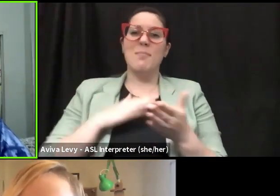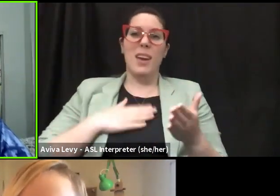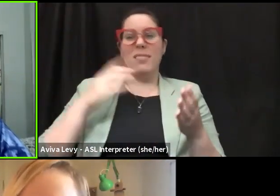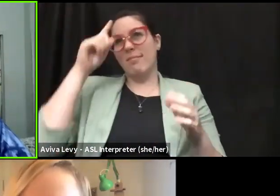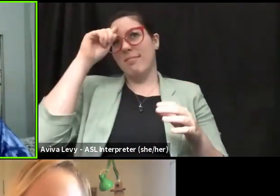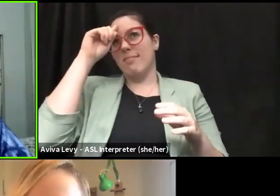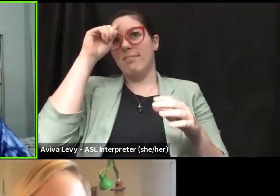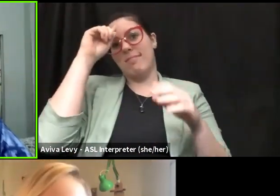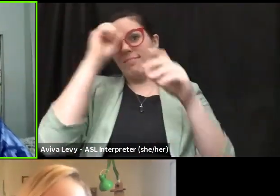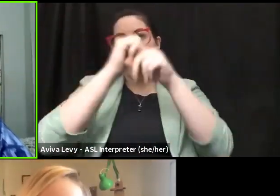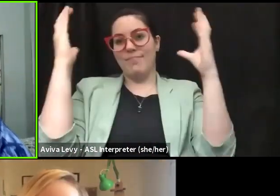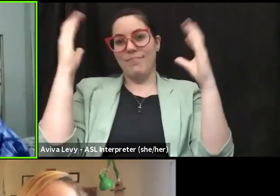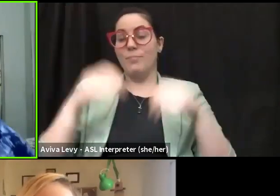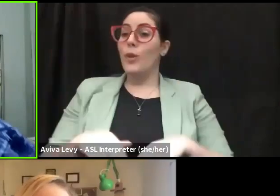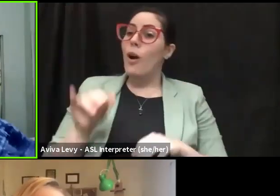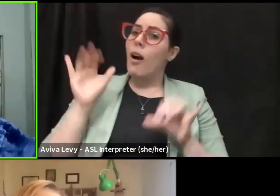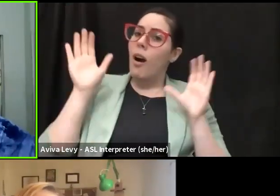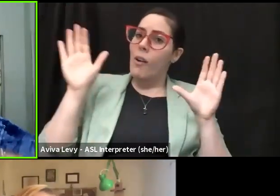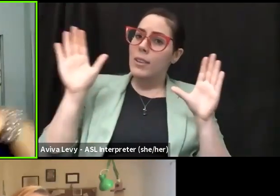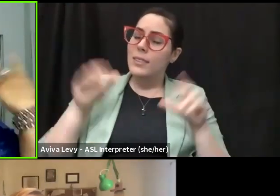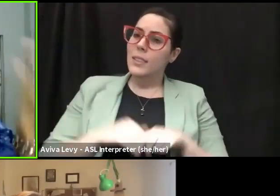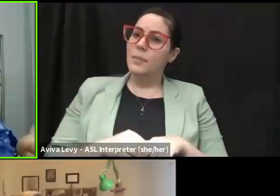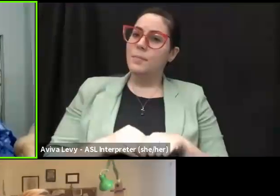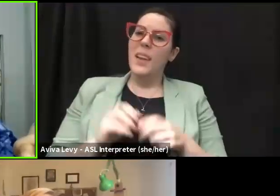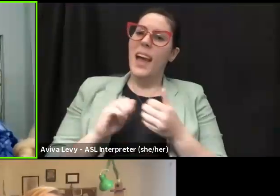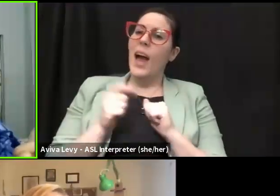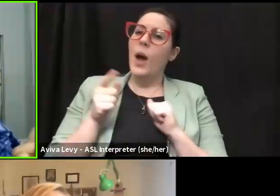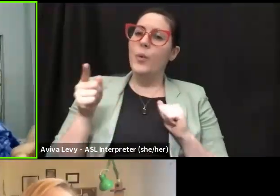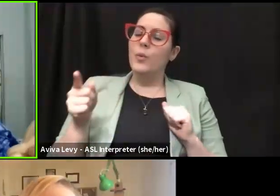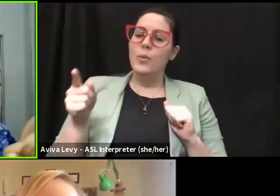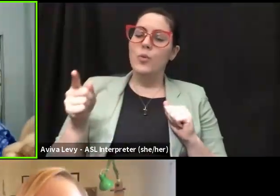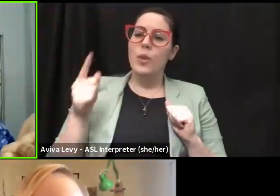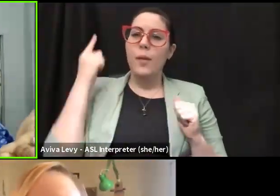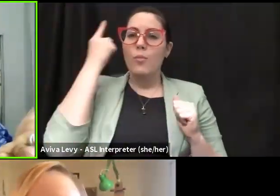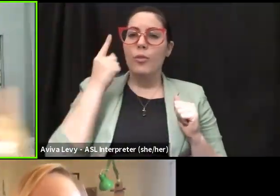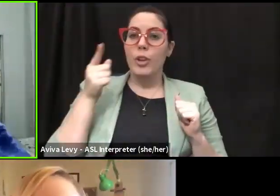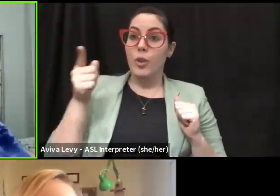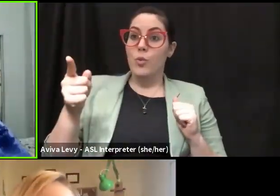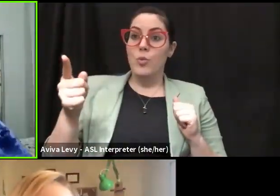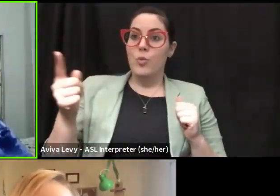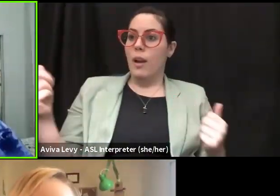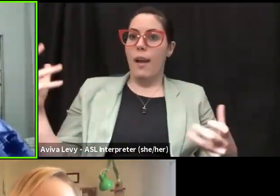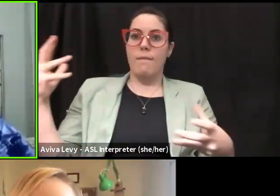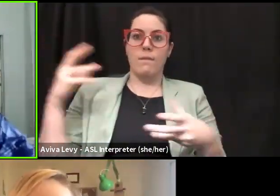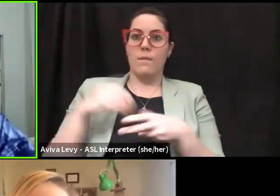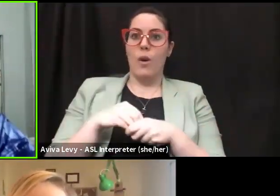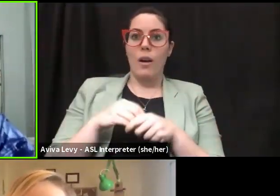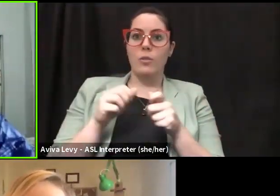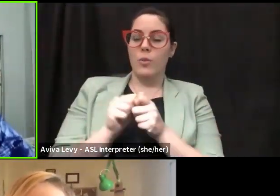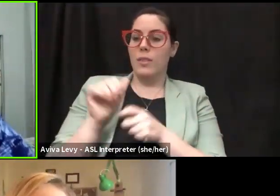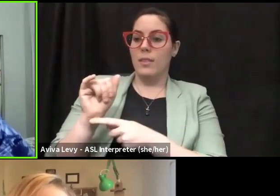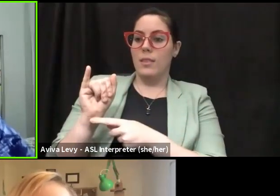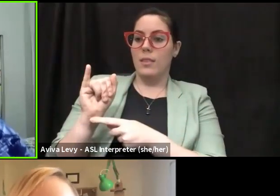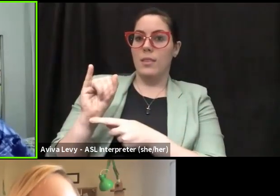that's awesome. That's awesome. So how did you get into intimacy work?